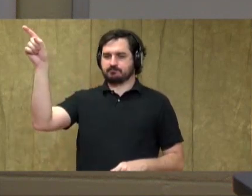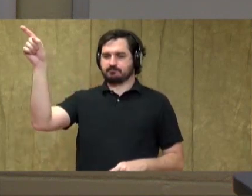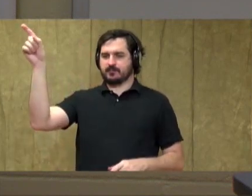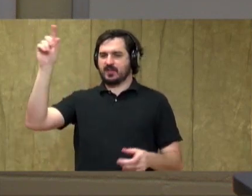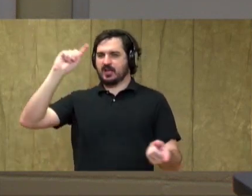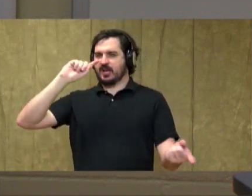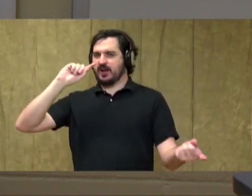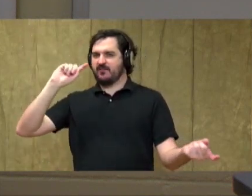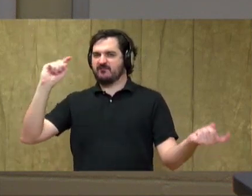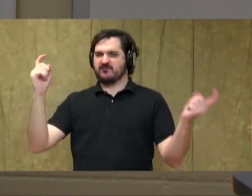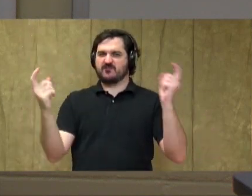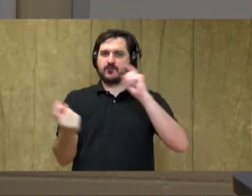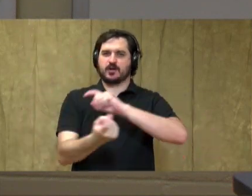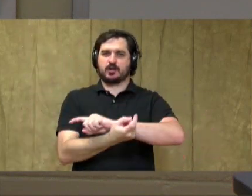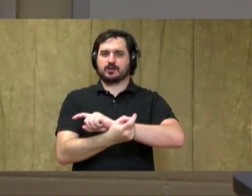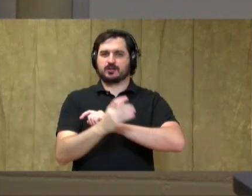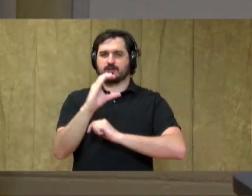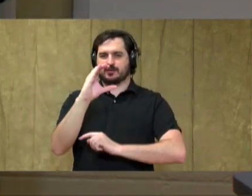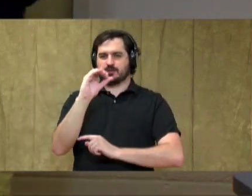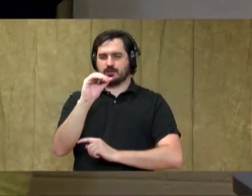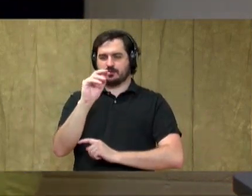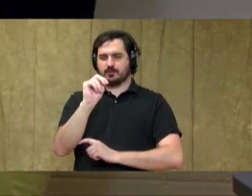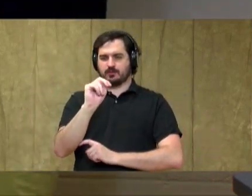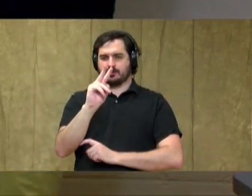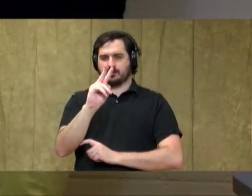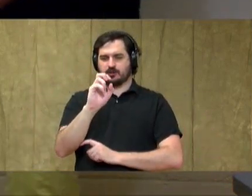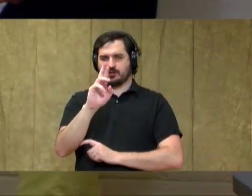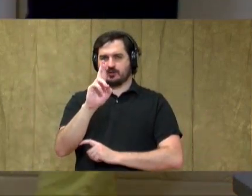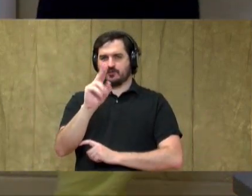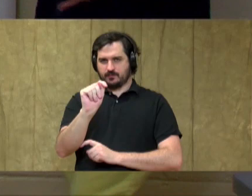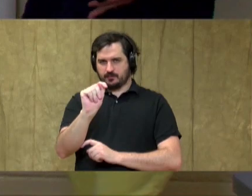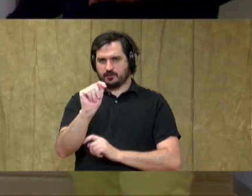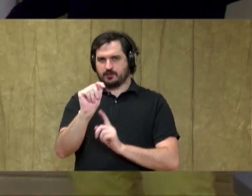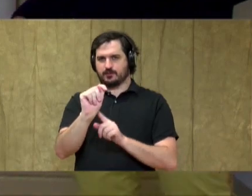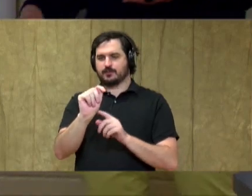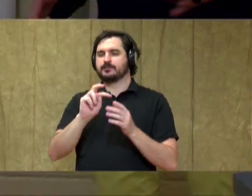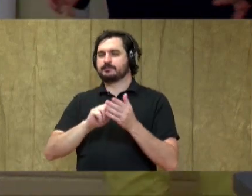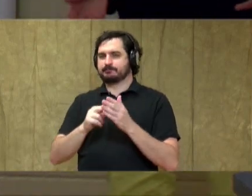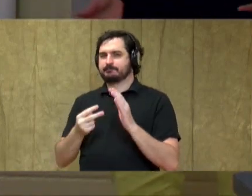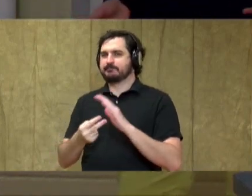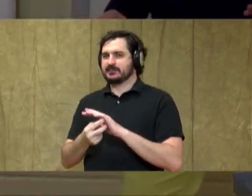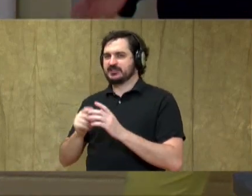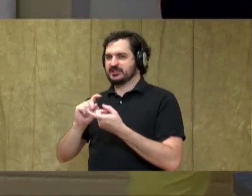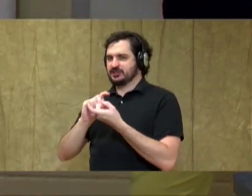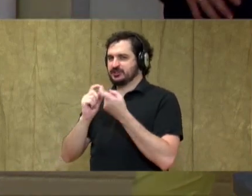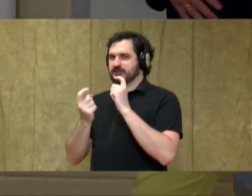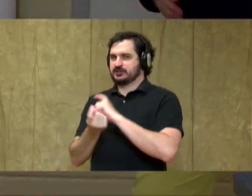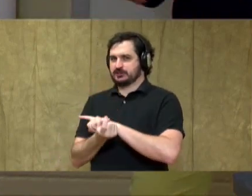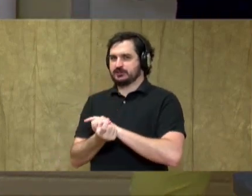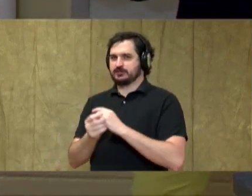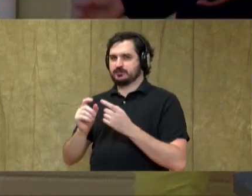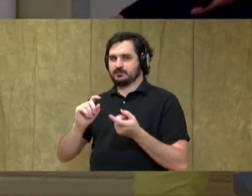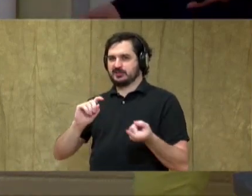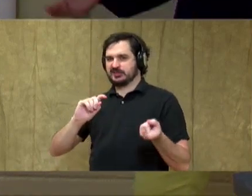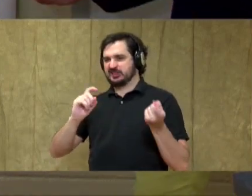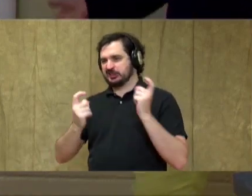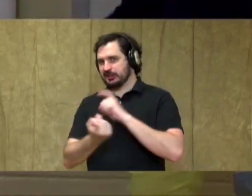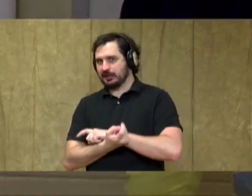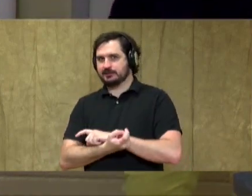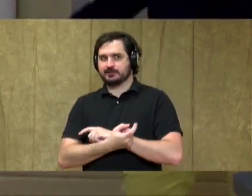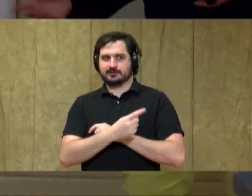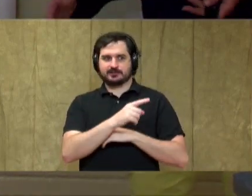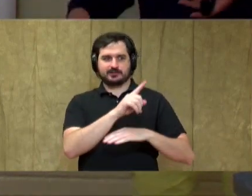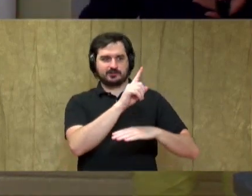converting tenths and hundreds. So that word convert or converting means to change. We'll be changing tenths to